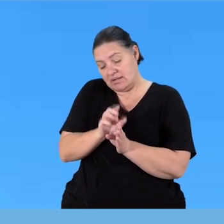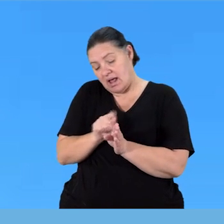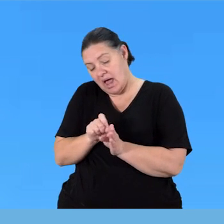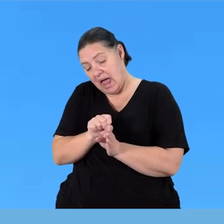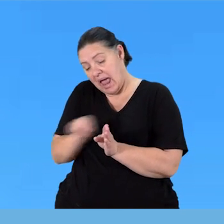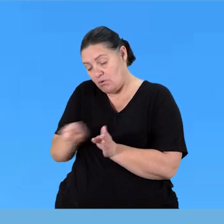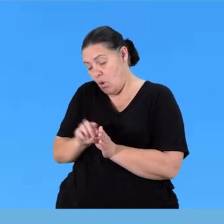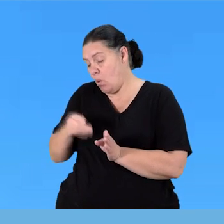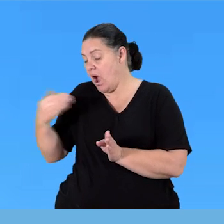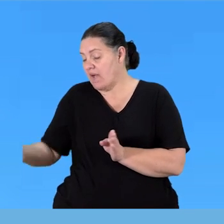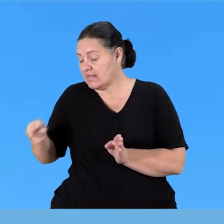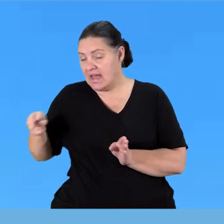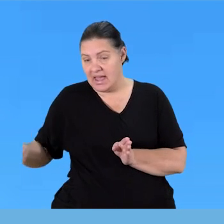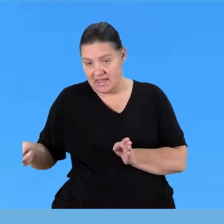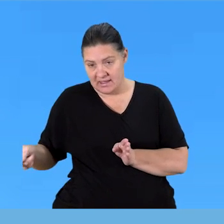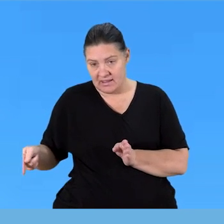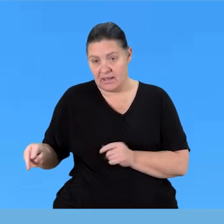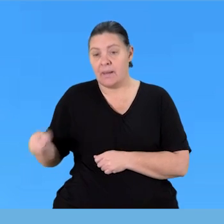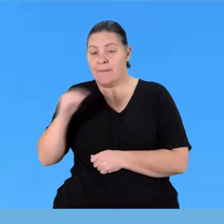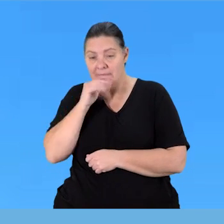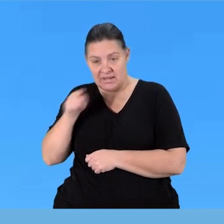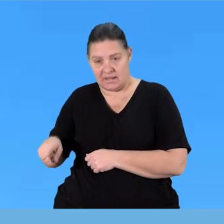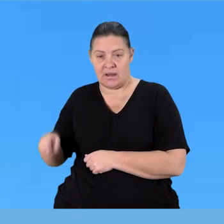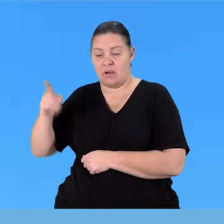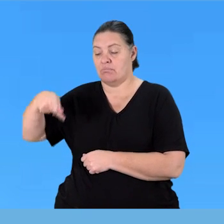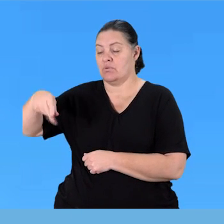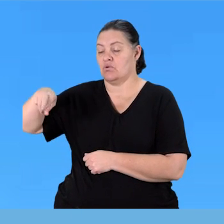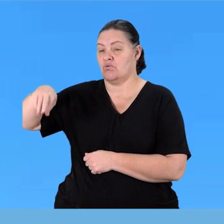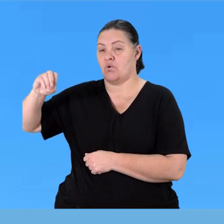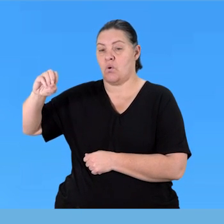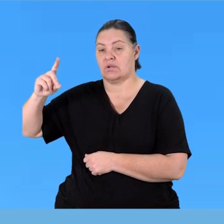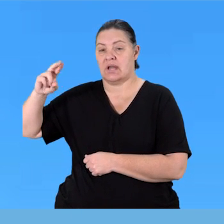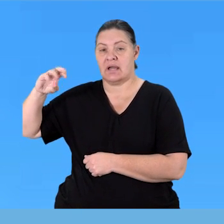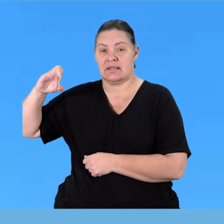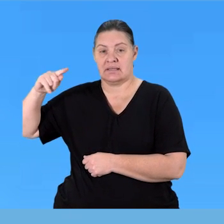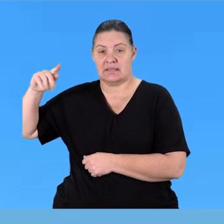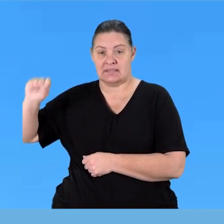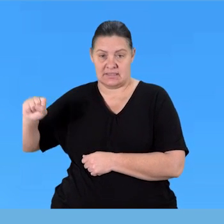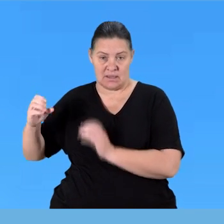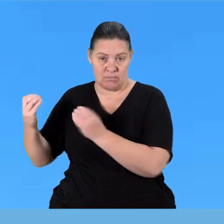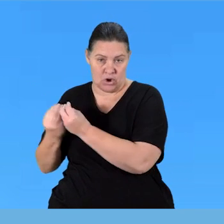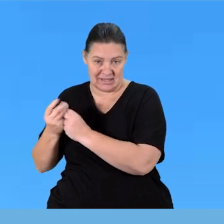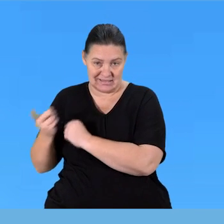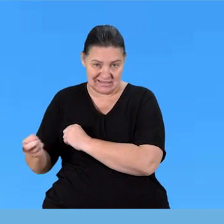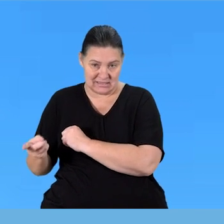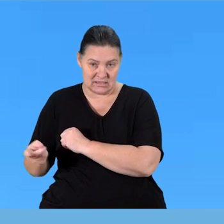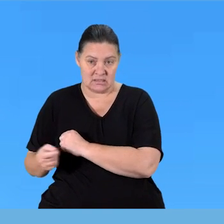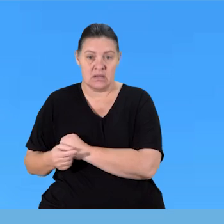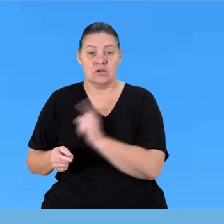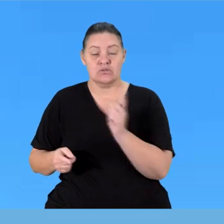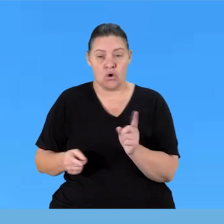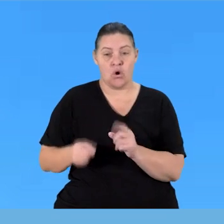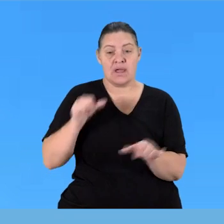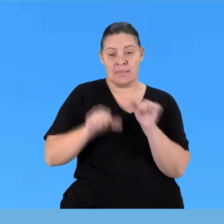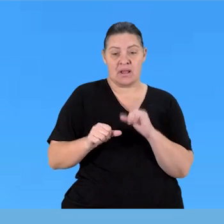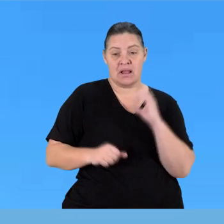the right-hand side of the arrow or after the arrow, they are known as our products. So these two reactants that we have here, they